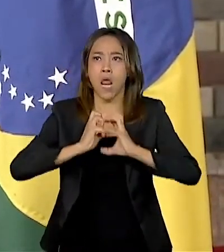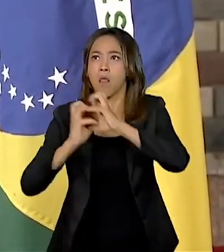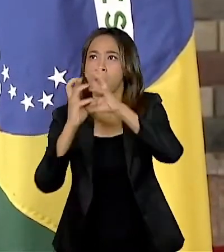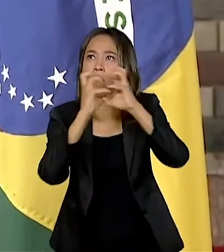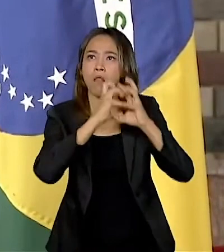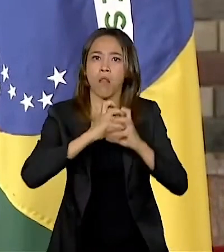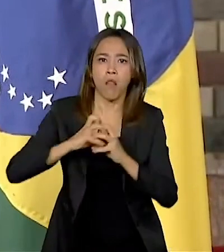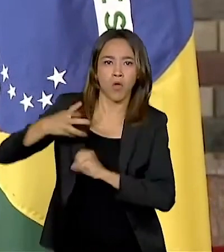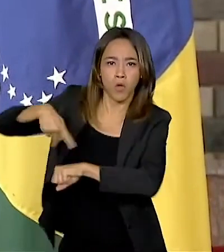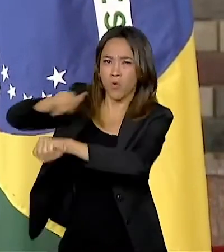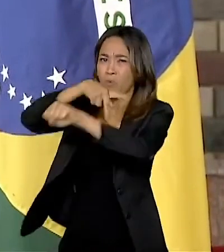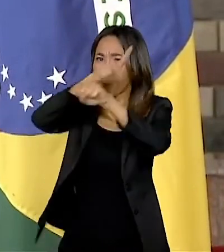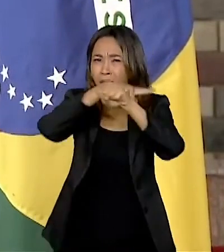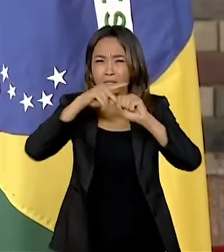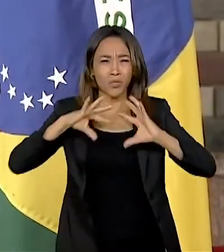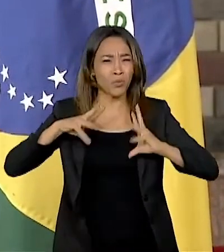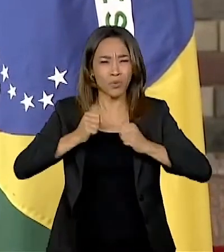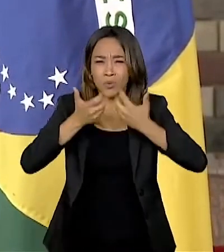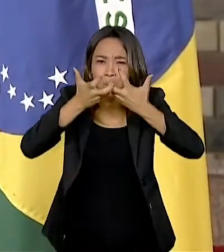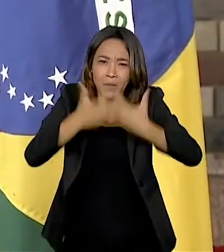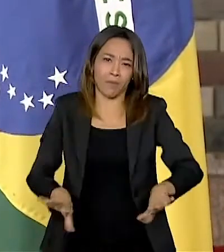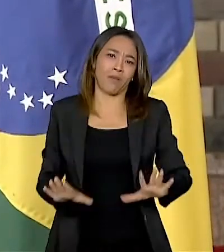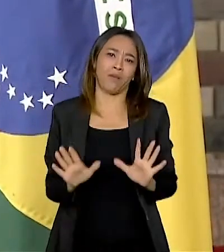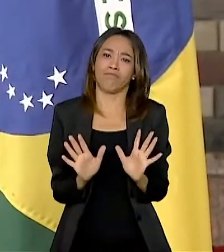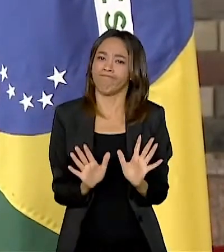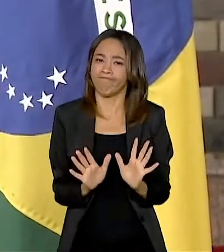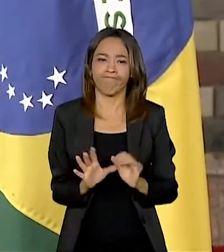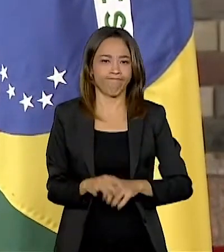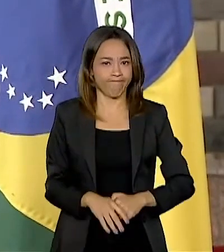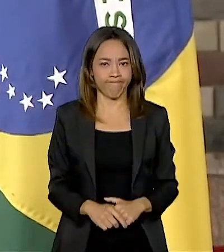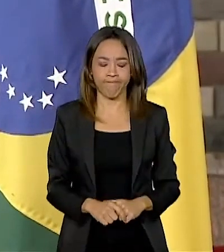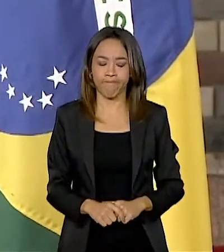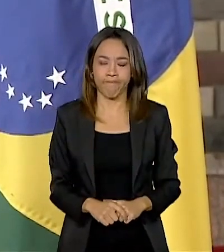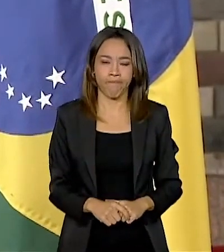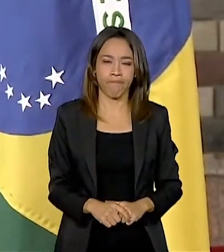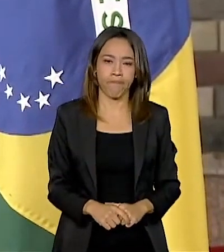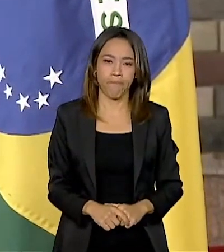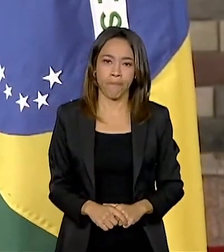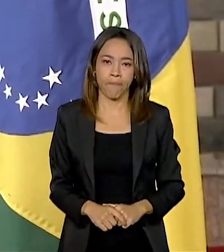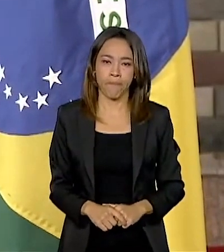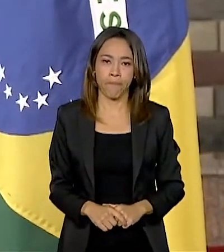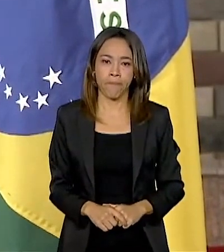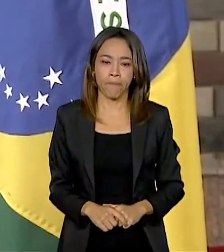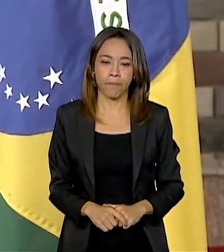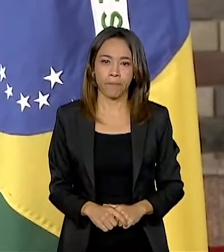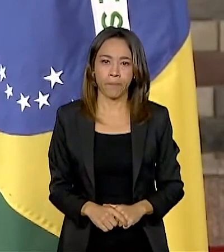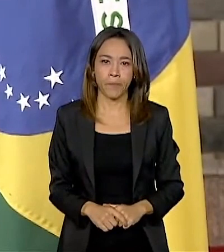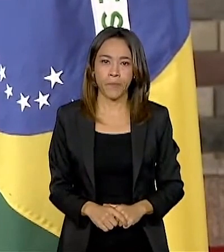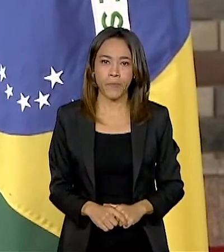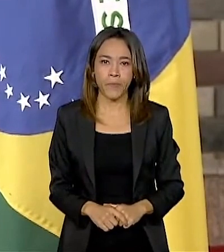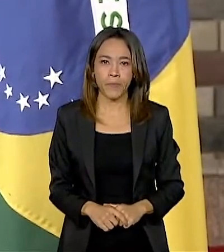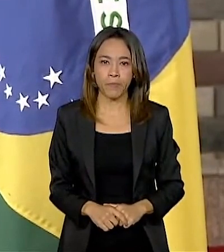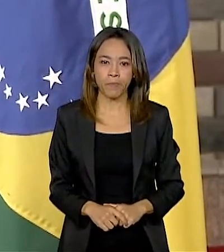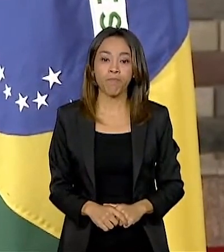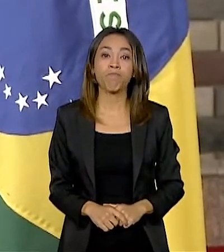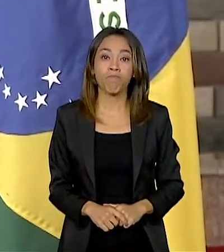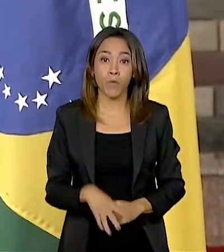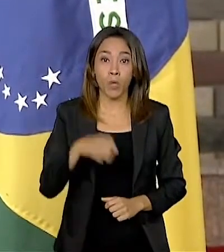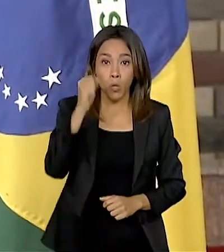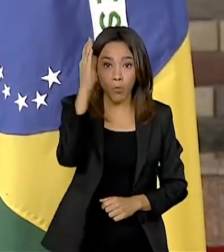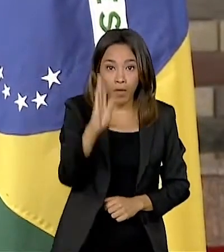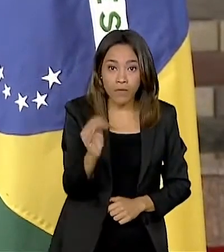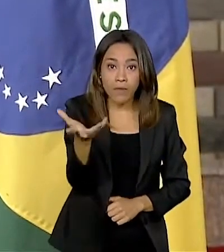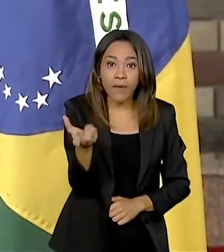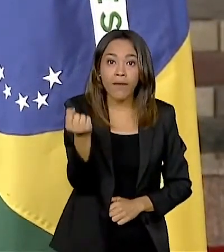mundo. We don't want, we never had, and we don't want to have any kind of litigation with so ever any country in the world. O Brasil quer